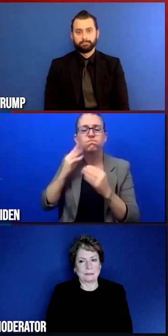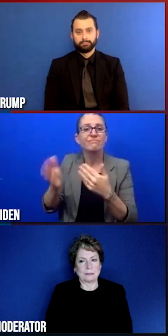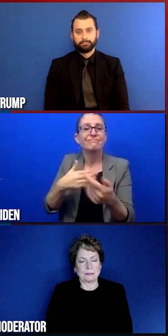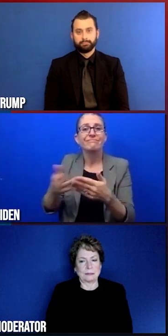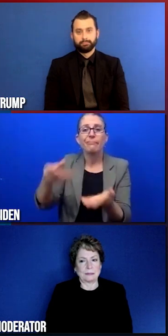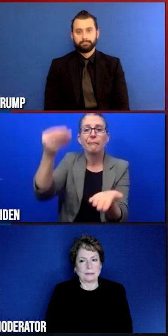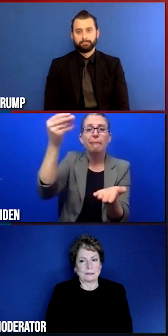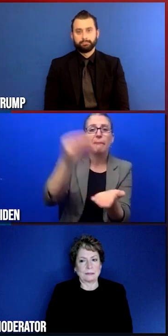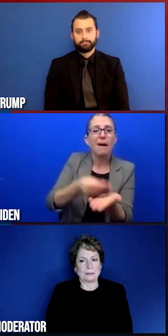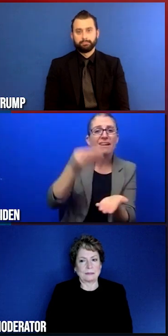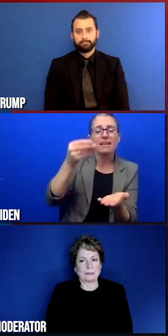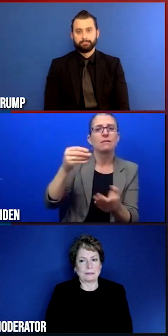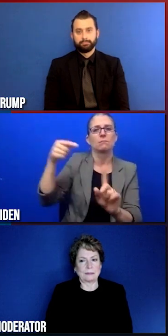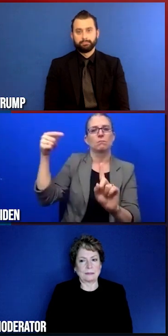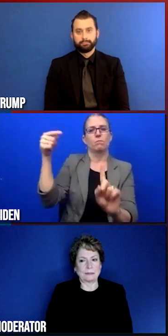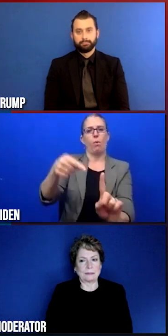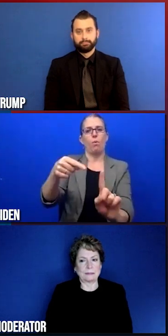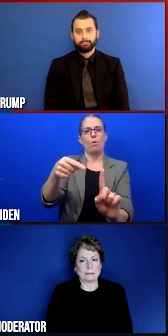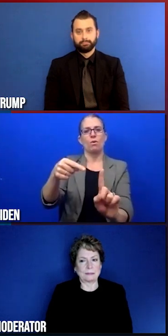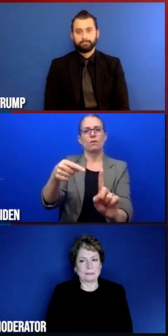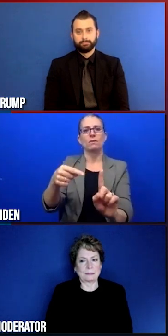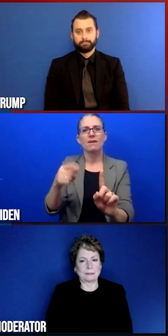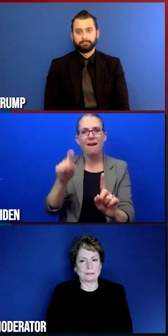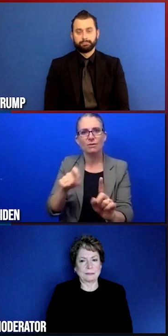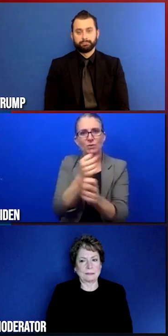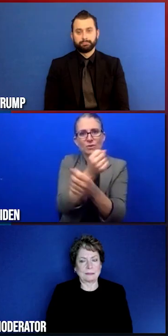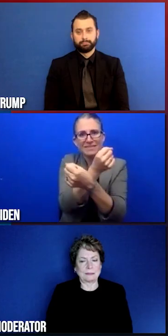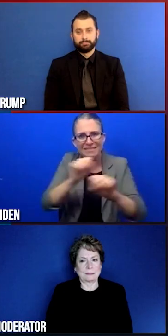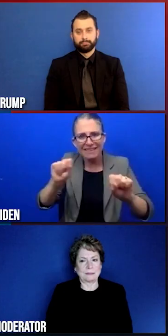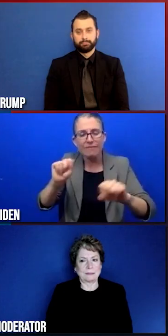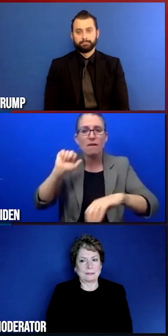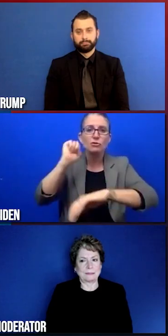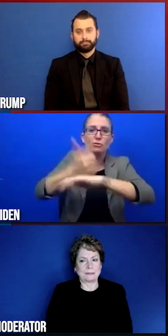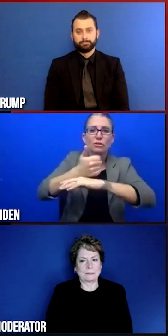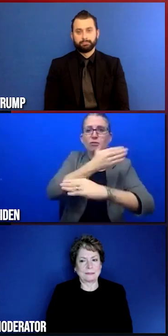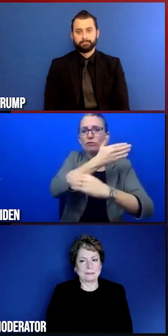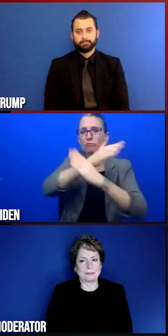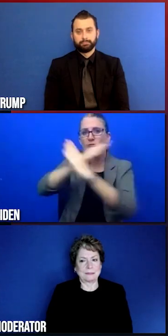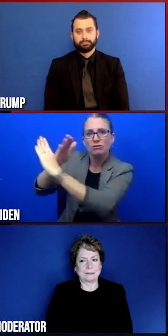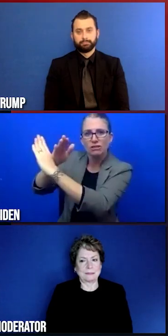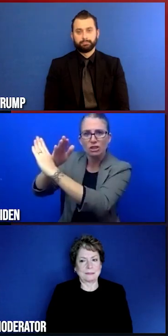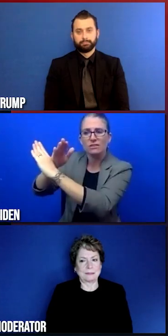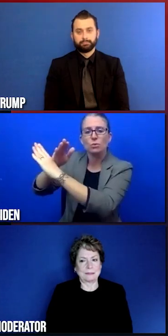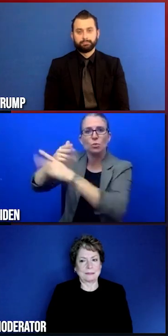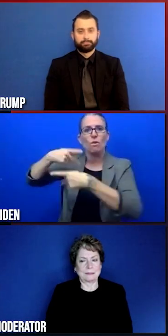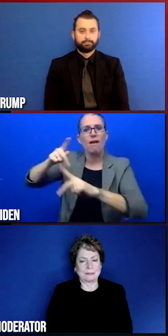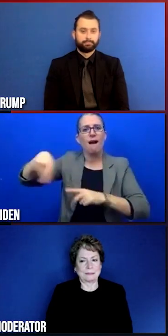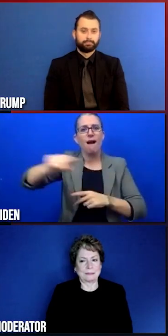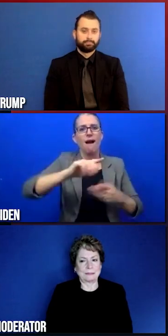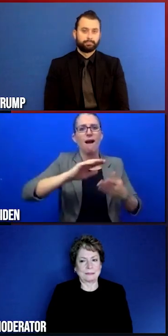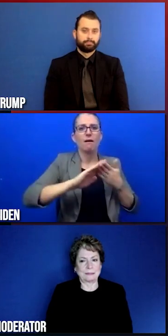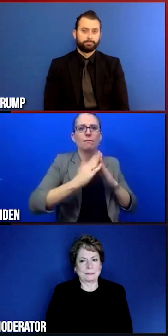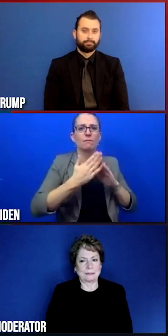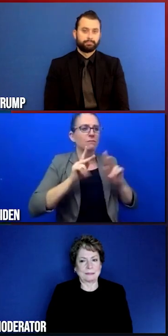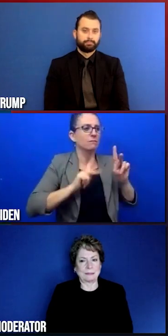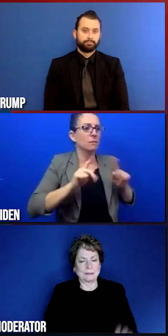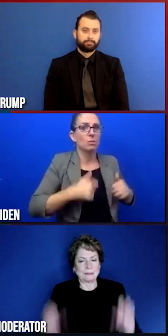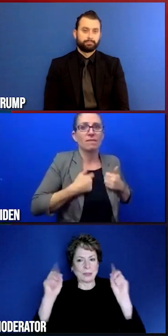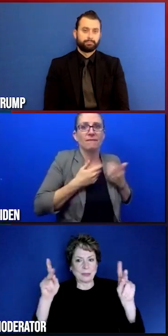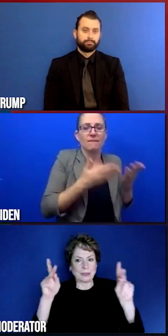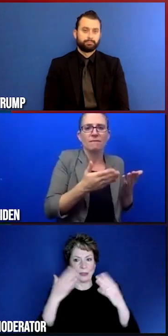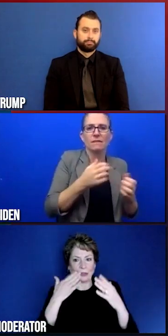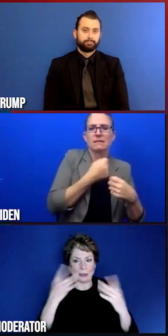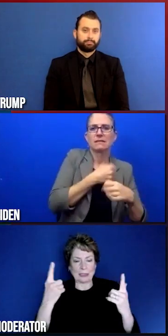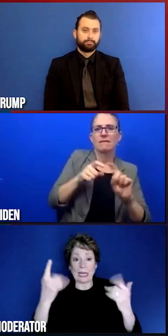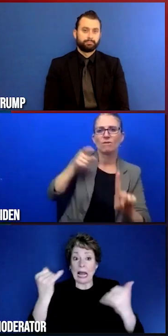pollutants coming out of those fence line communities. Okay, I have one final question. Would he close down the oil industry? It